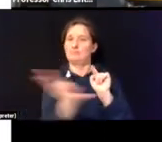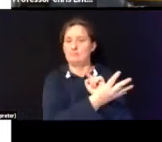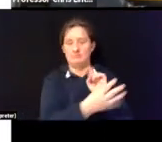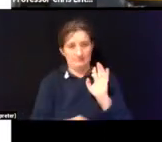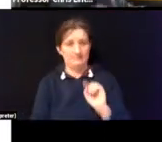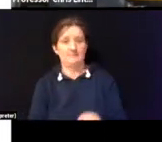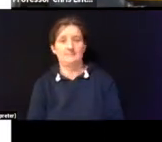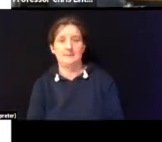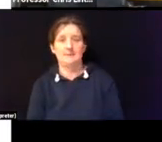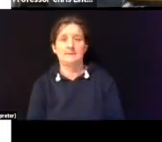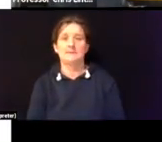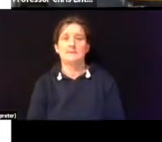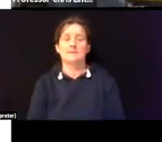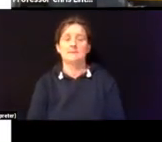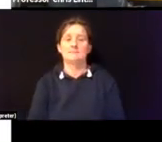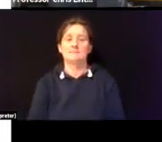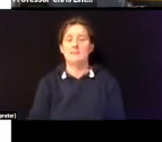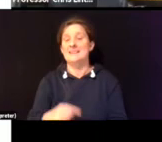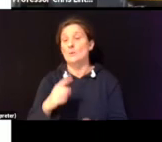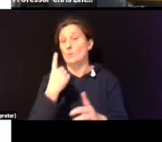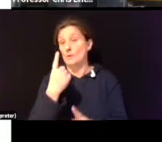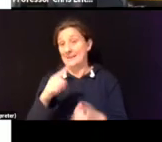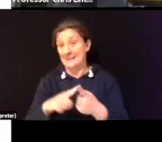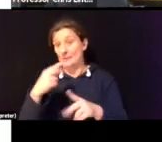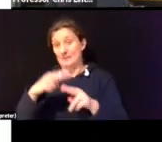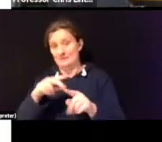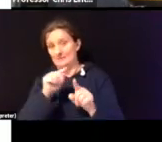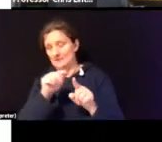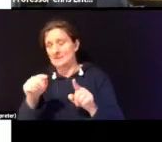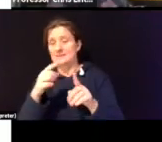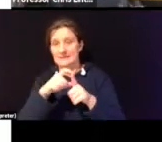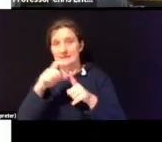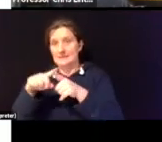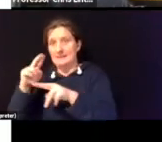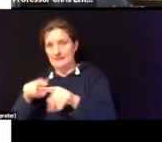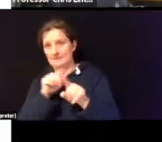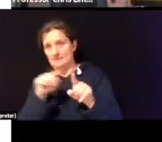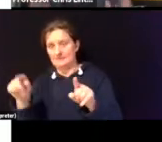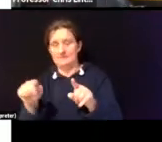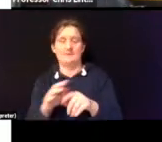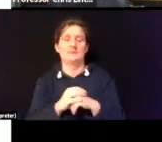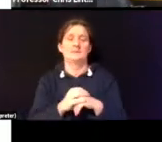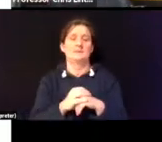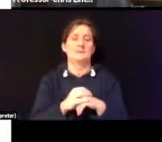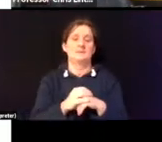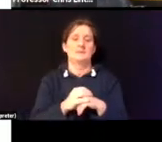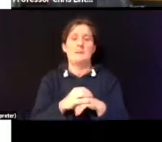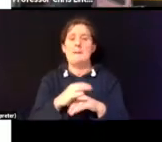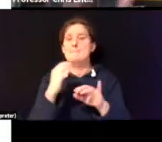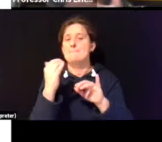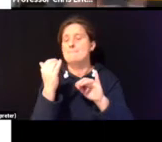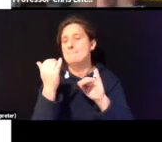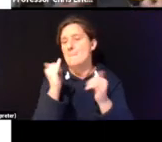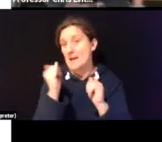And 1D, 1E, and 1F, the 3rd, 4th, and 5th planets of the 7-planet system, might be